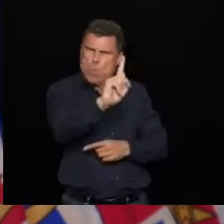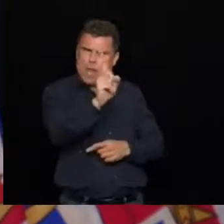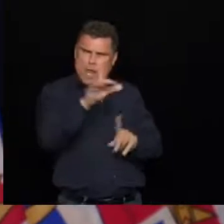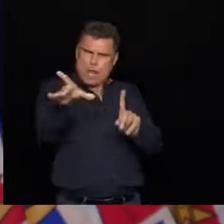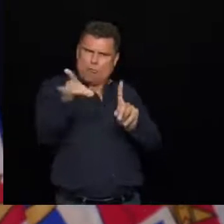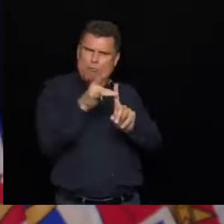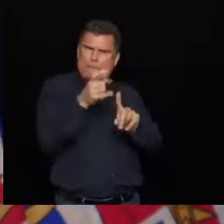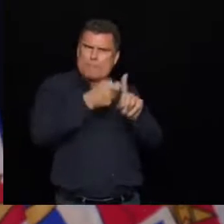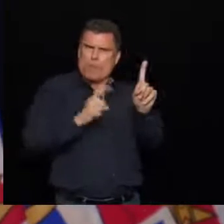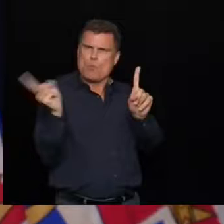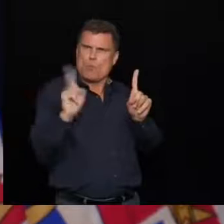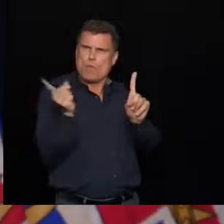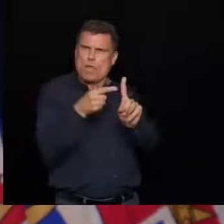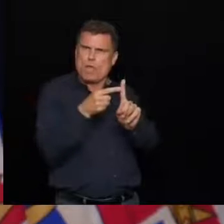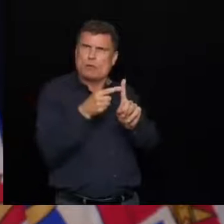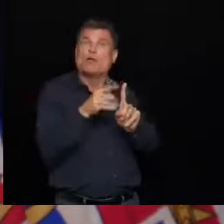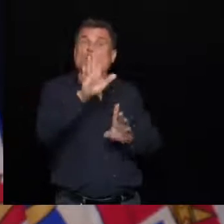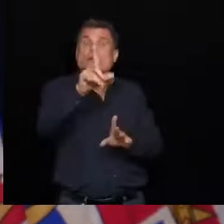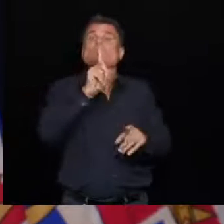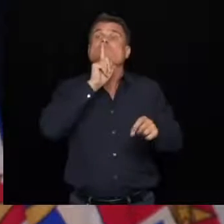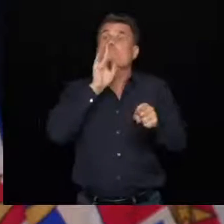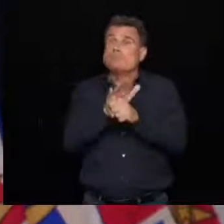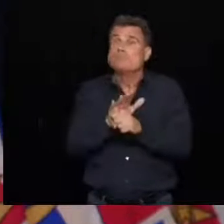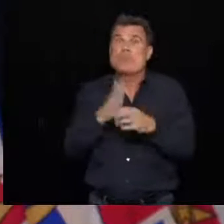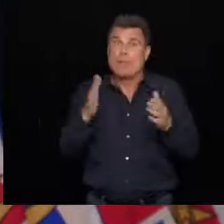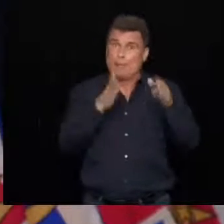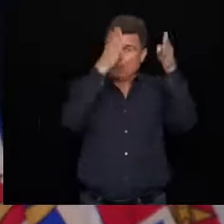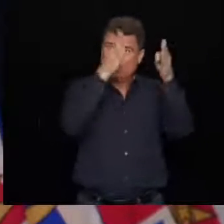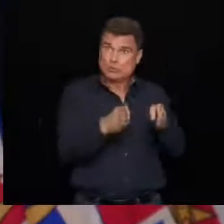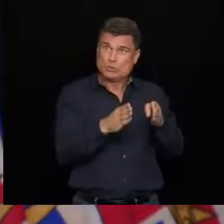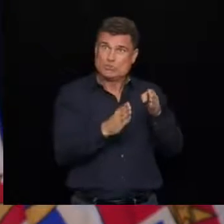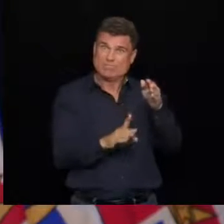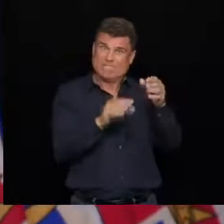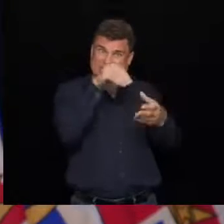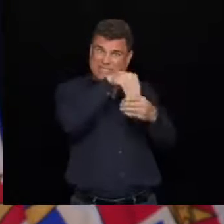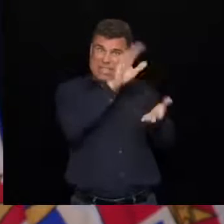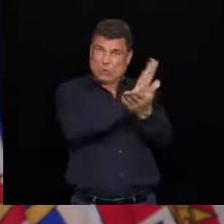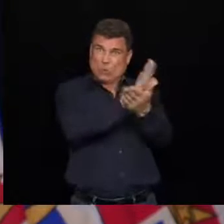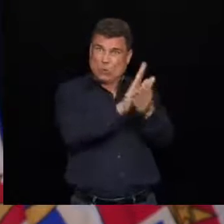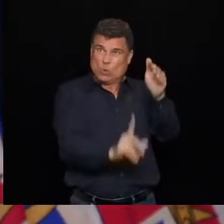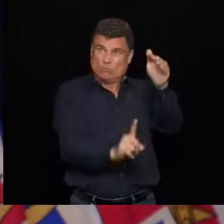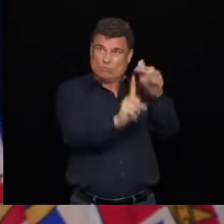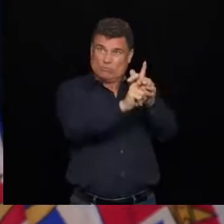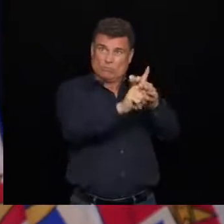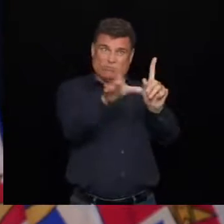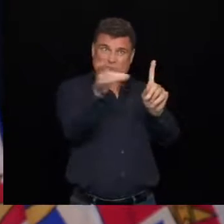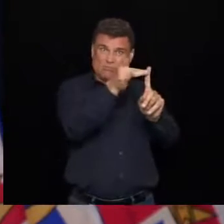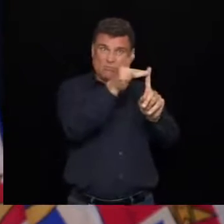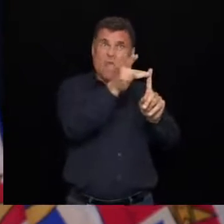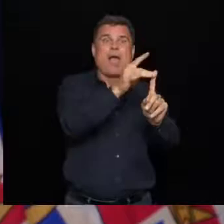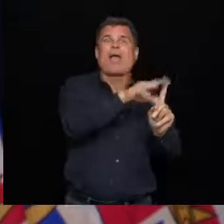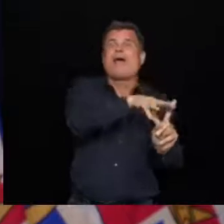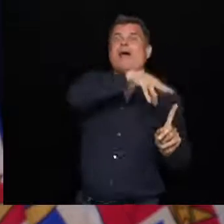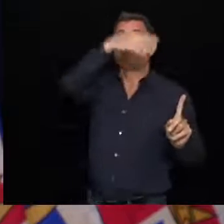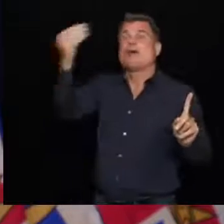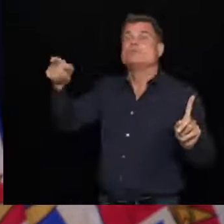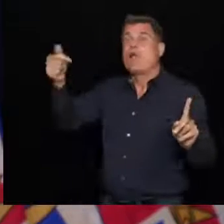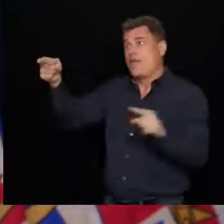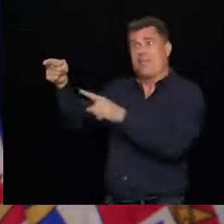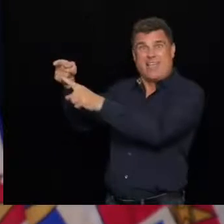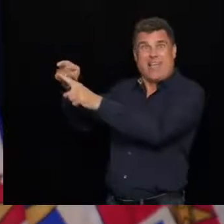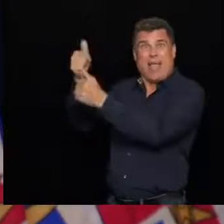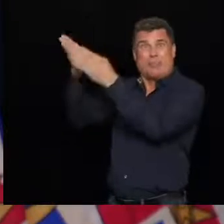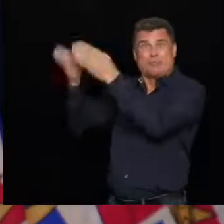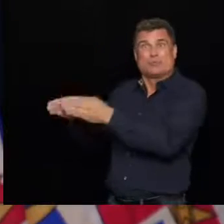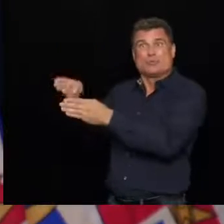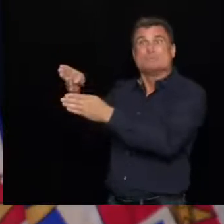with somebody, whether it was in a school setting or outside of a school setting, will be notified by Vancouver Coastal Health. And yes, we